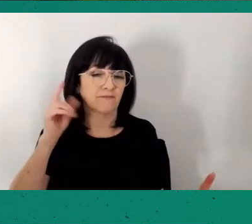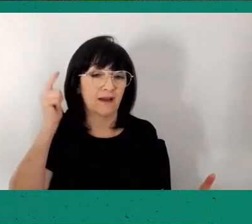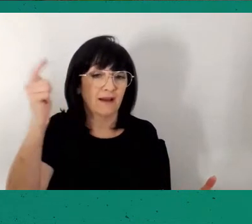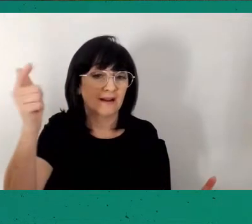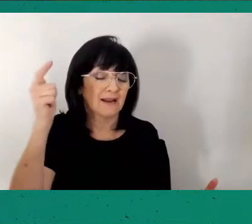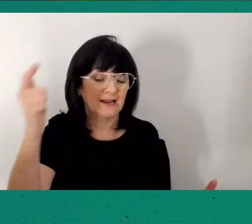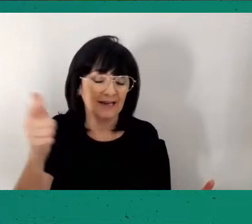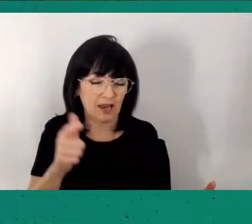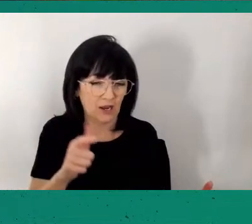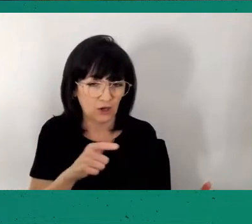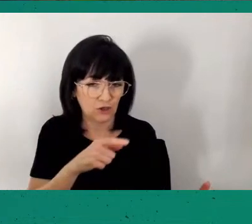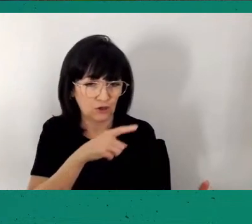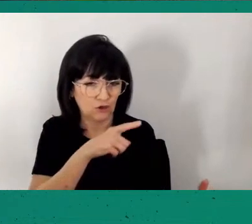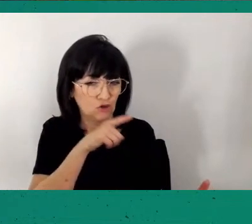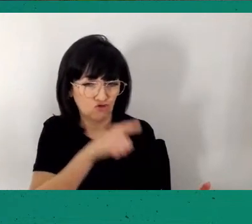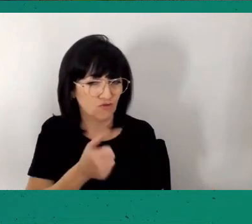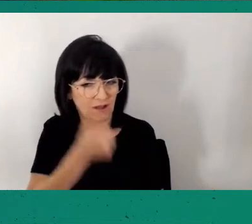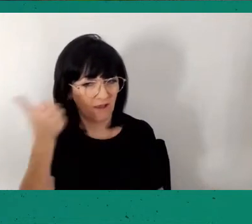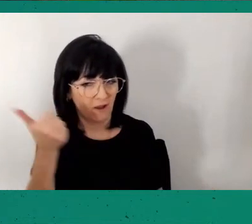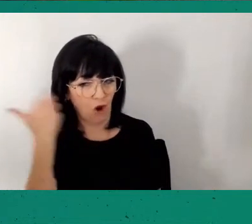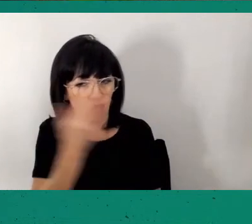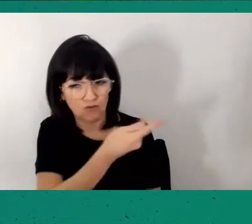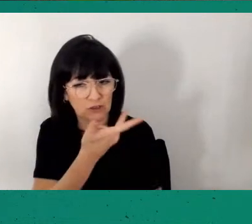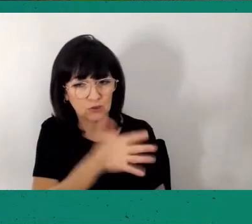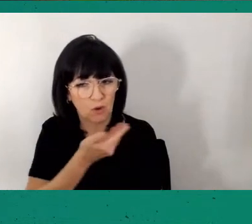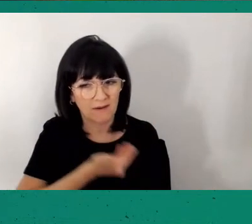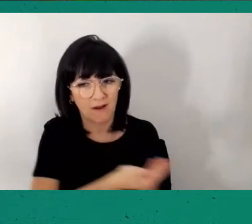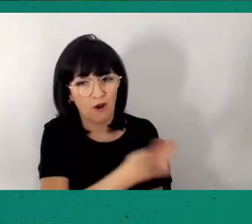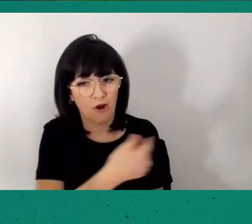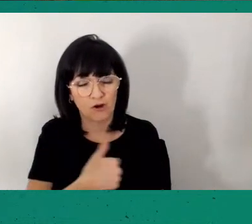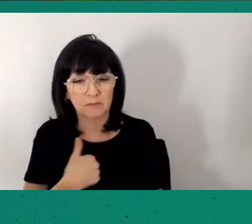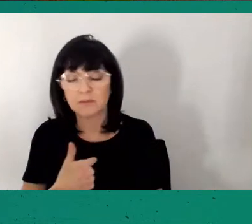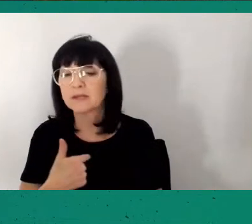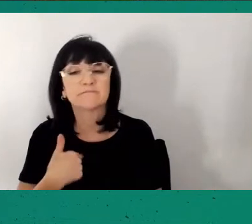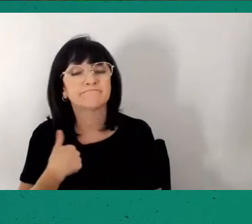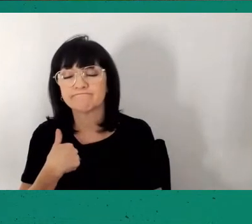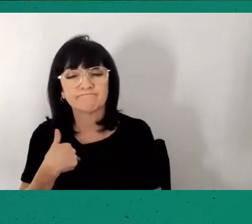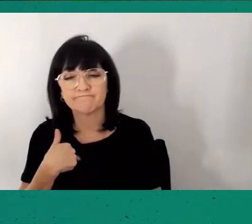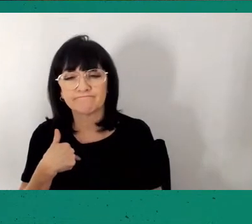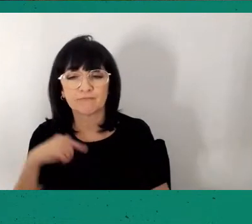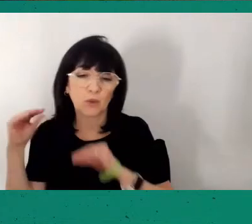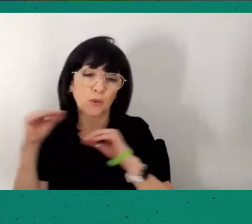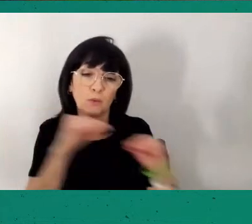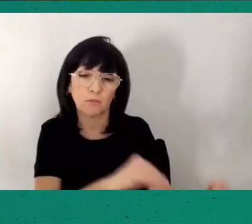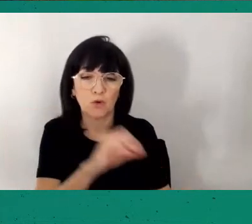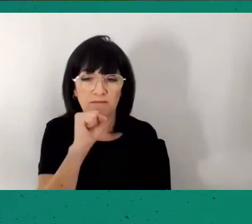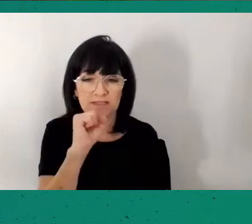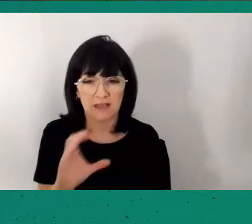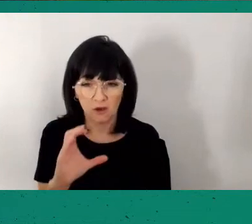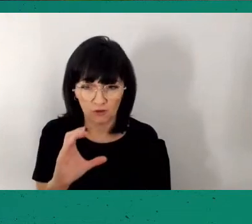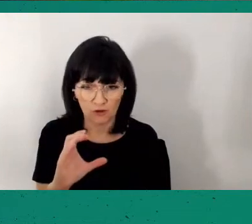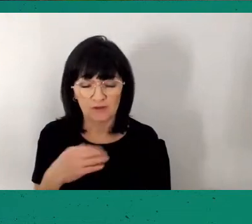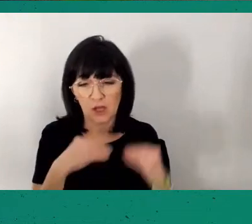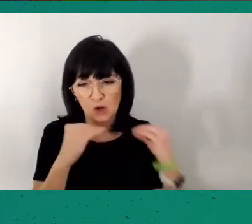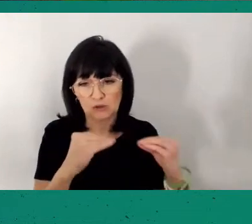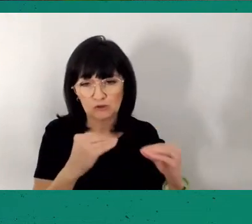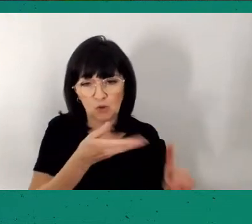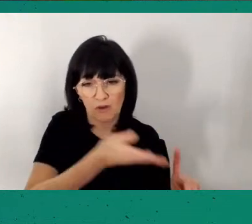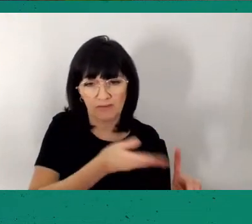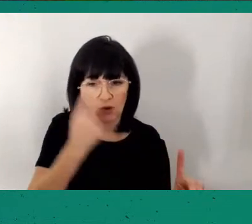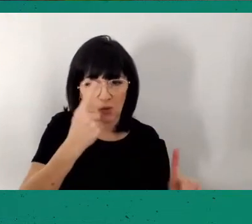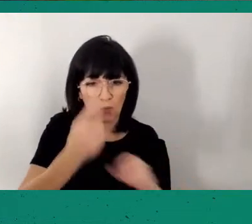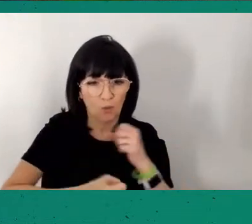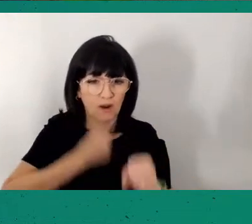but anyway, I went to South Carolina and taught down there for 1 year because